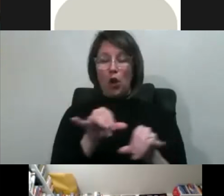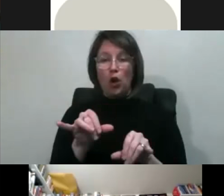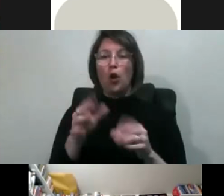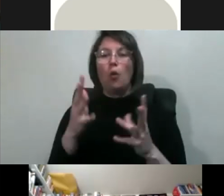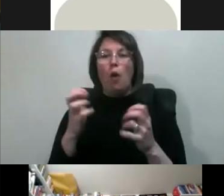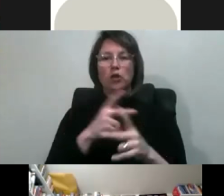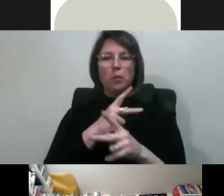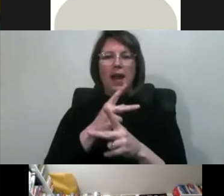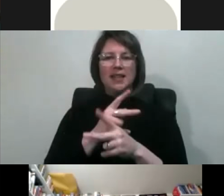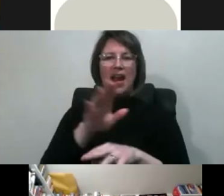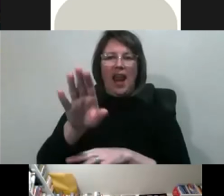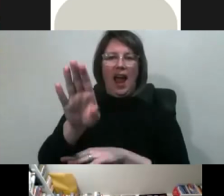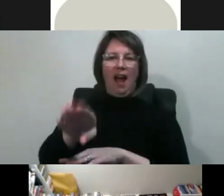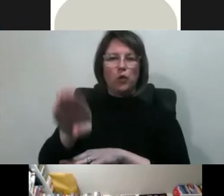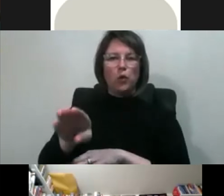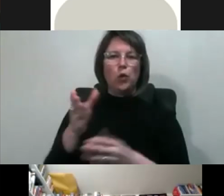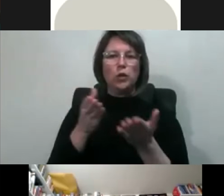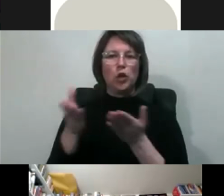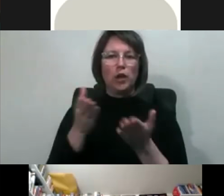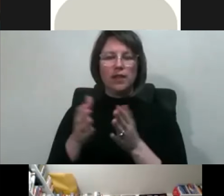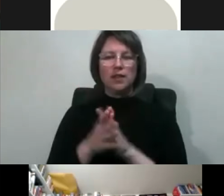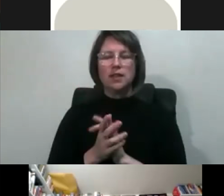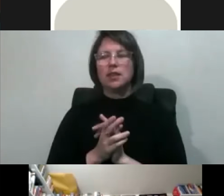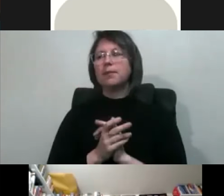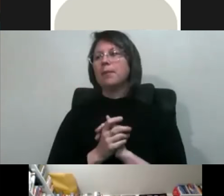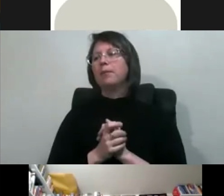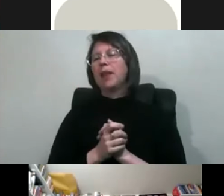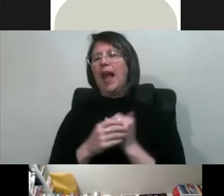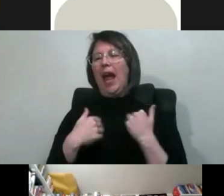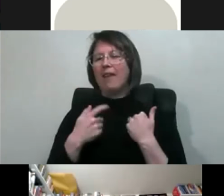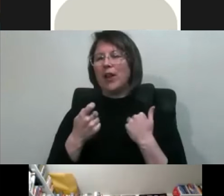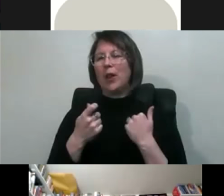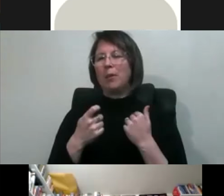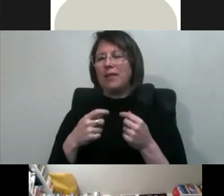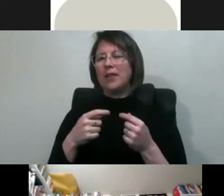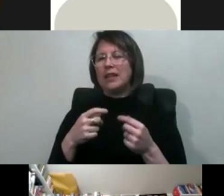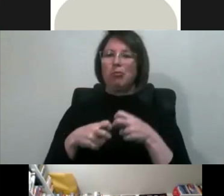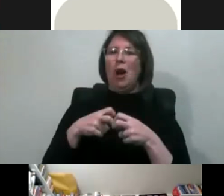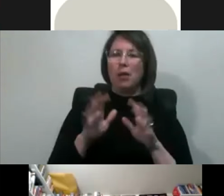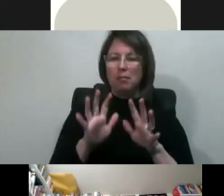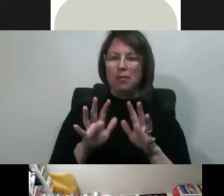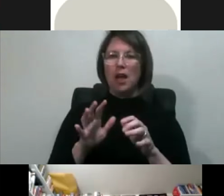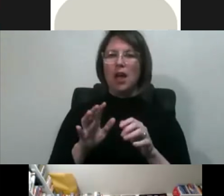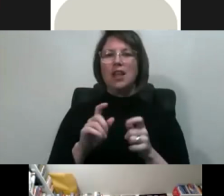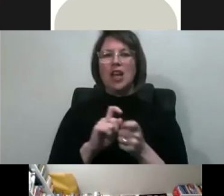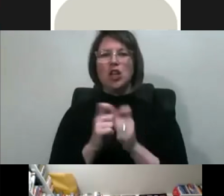maintain the afternoon service. We had a little bit of a hiccup with, they actually shifted their afternoon release